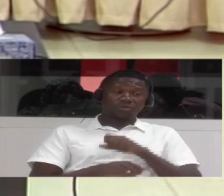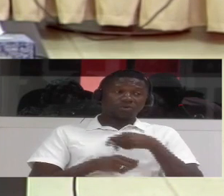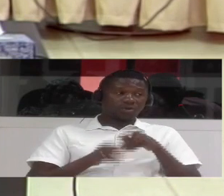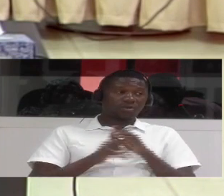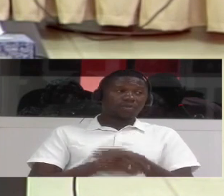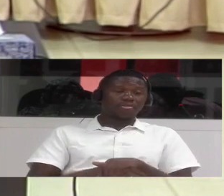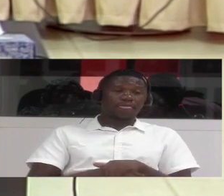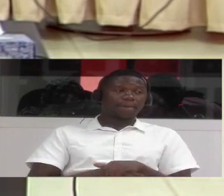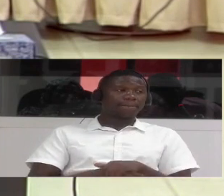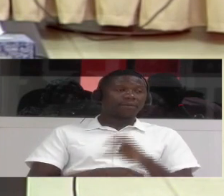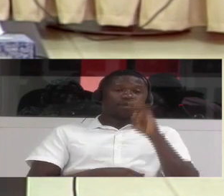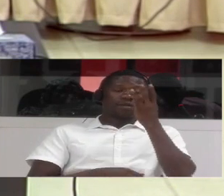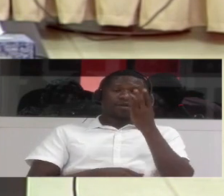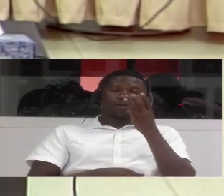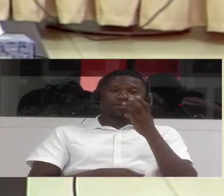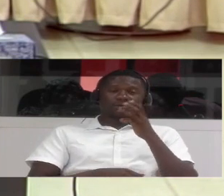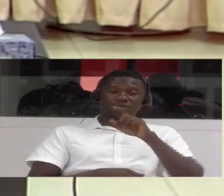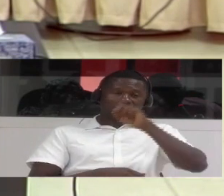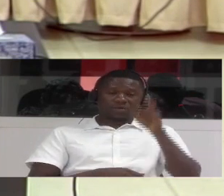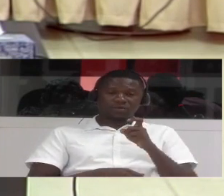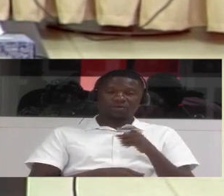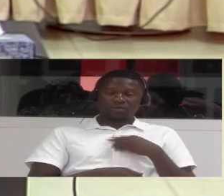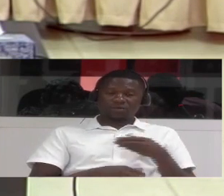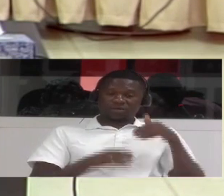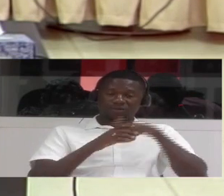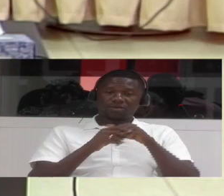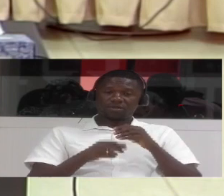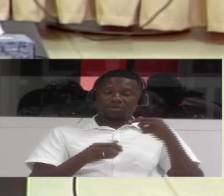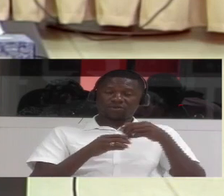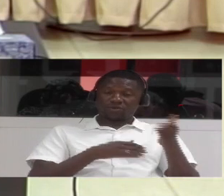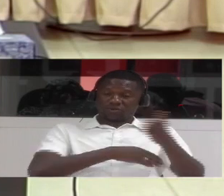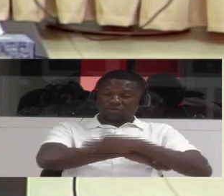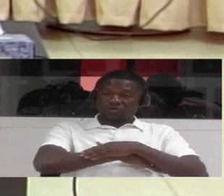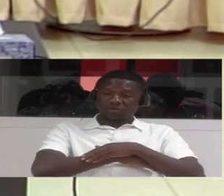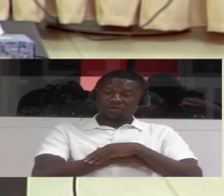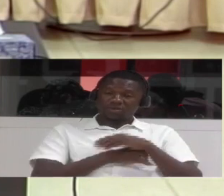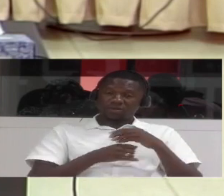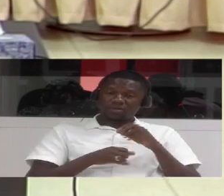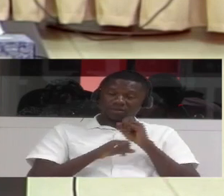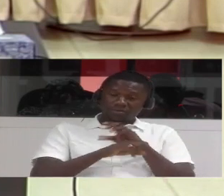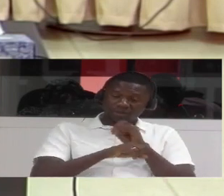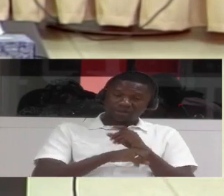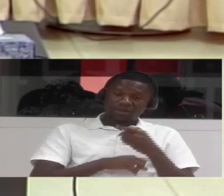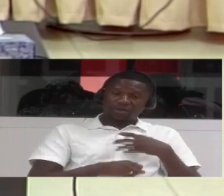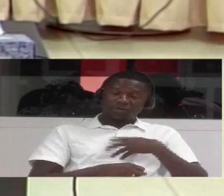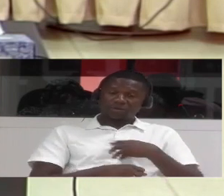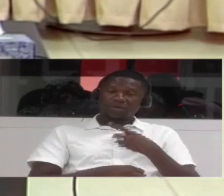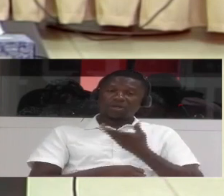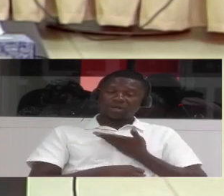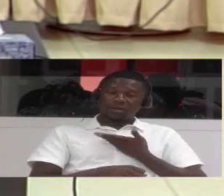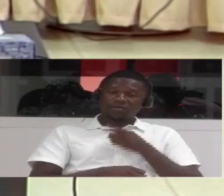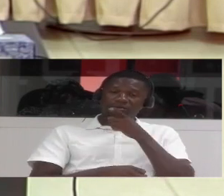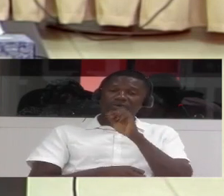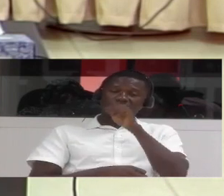A question, and you can just include this in your closing remarks. I would like to have your views on